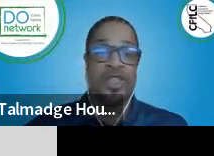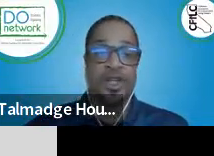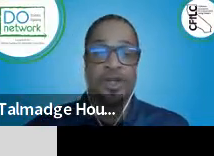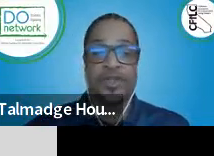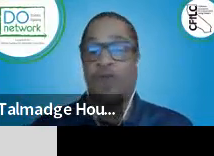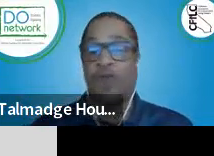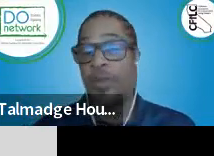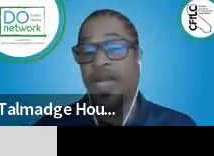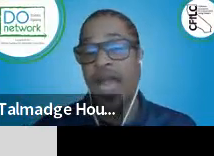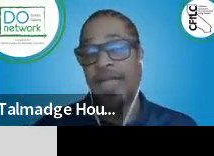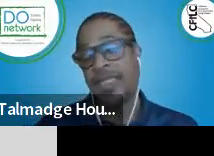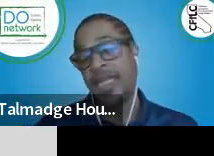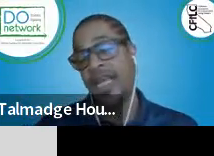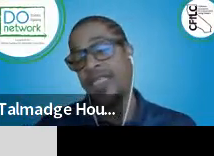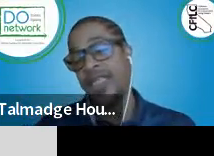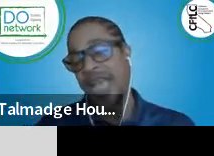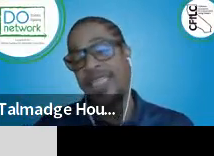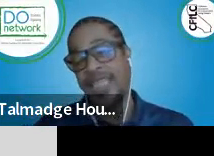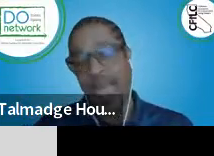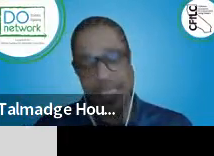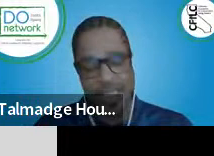independent living centers, formed in